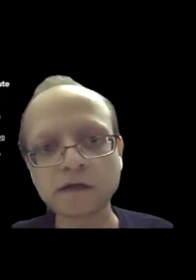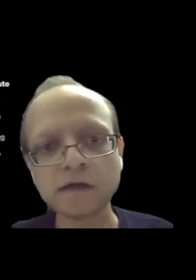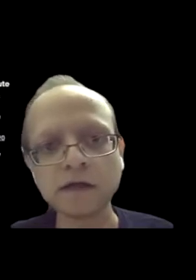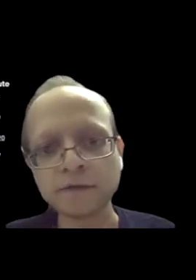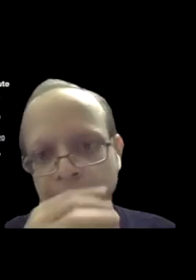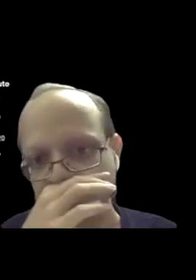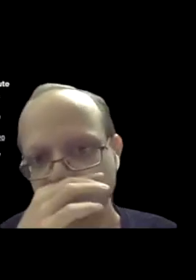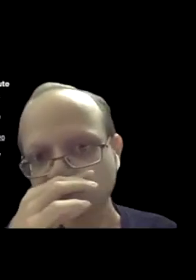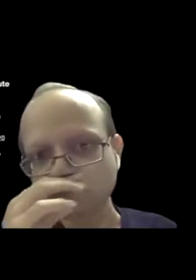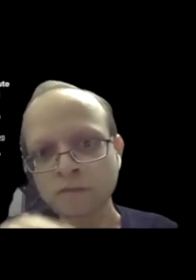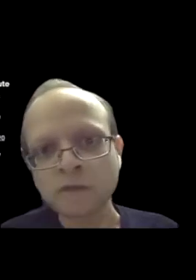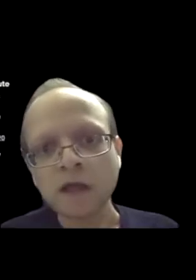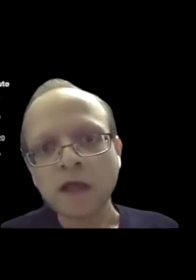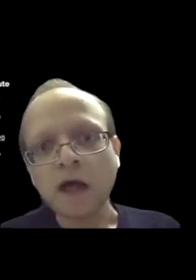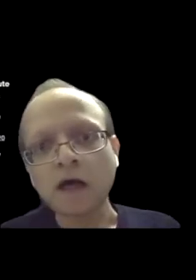process.